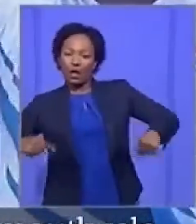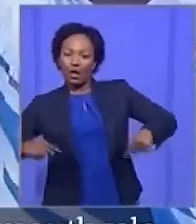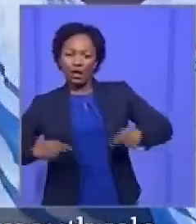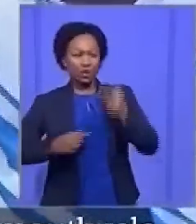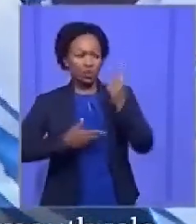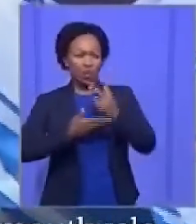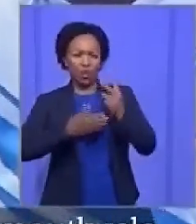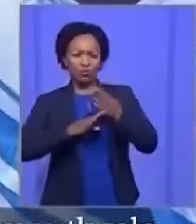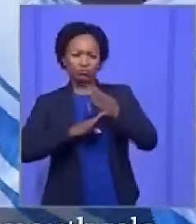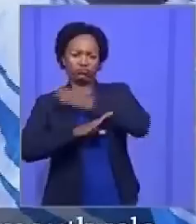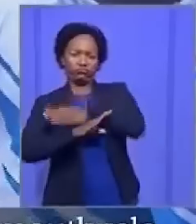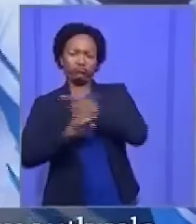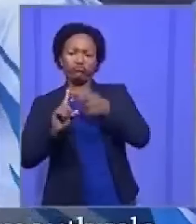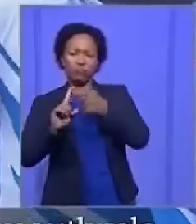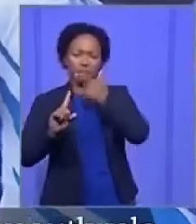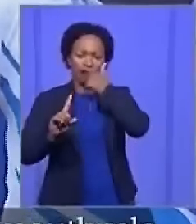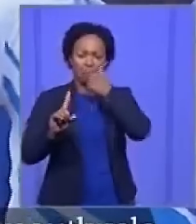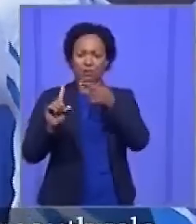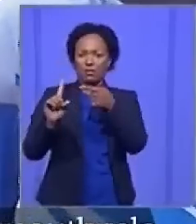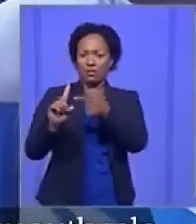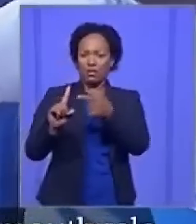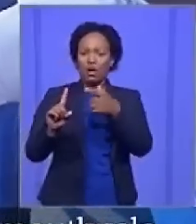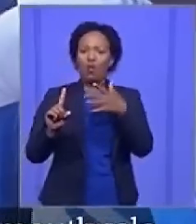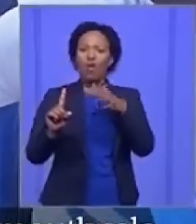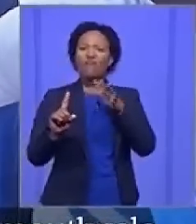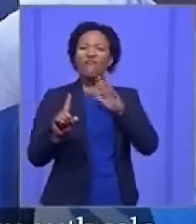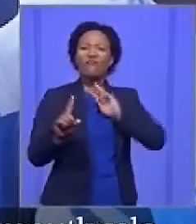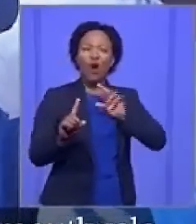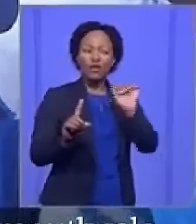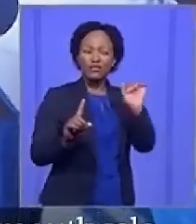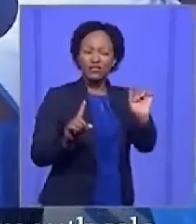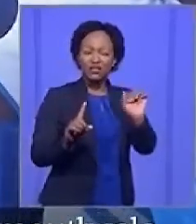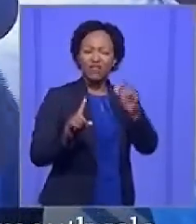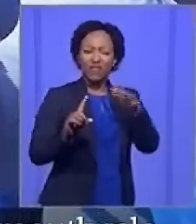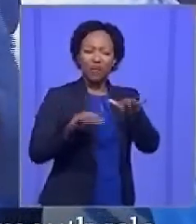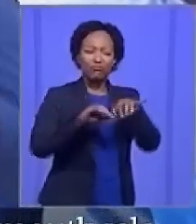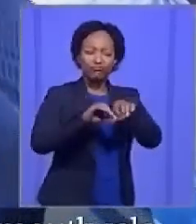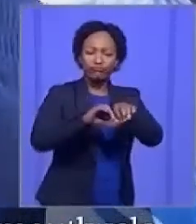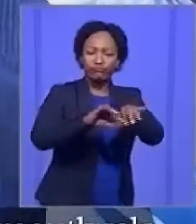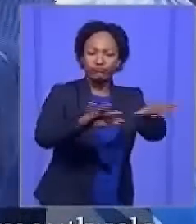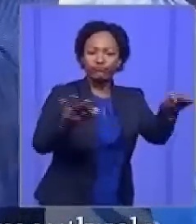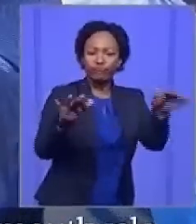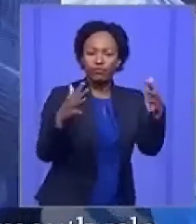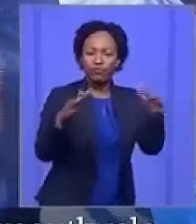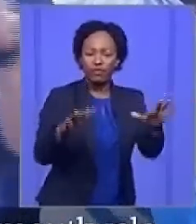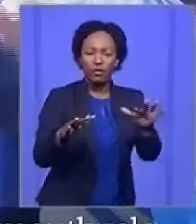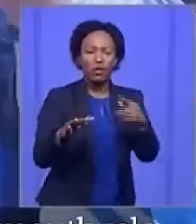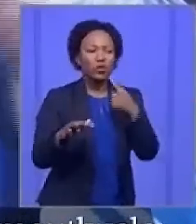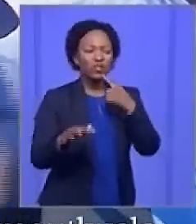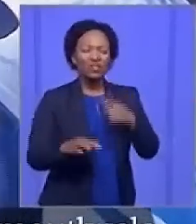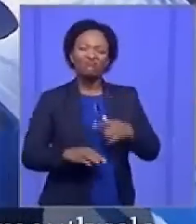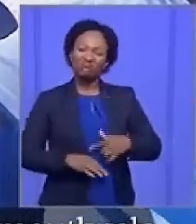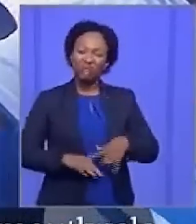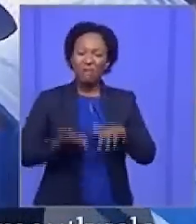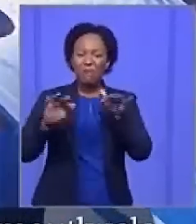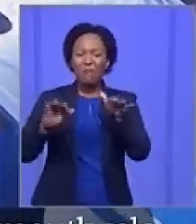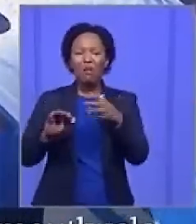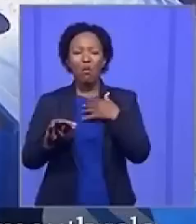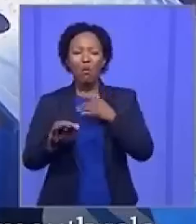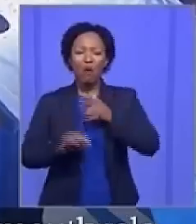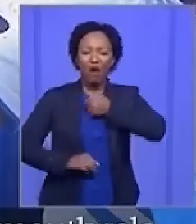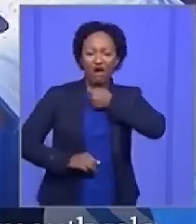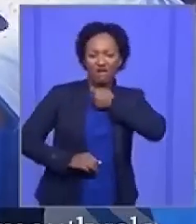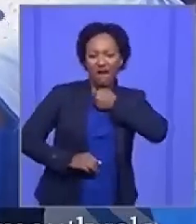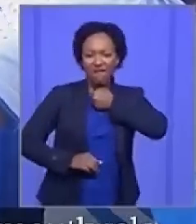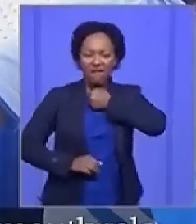after Ramaphosa, in that leaked recording, was heard saying, we're going to deal with people who report negatively on